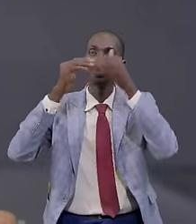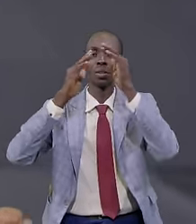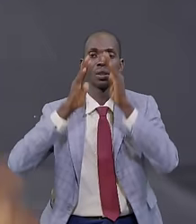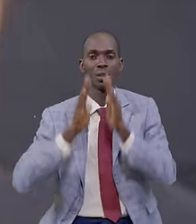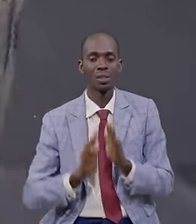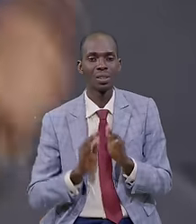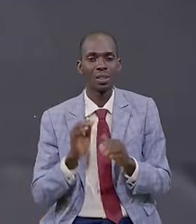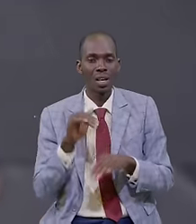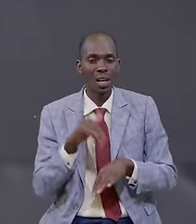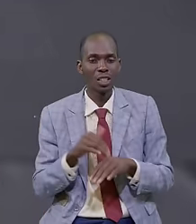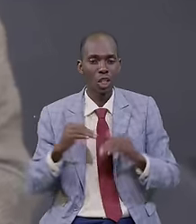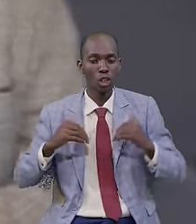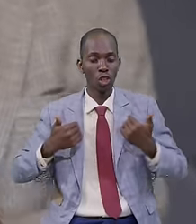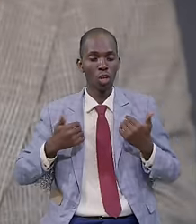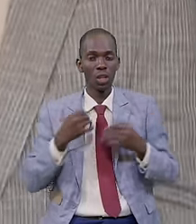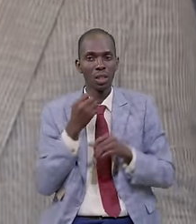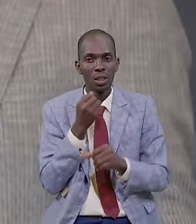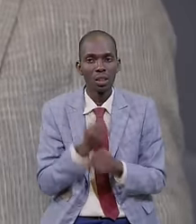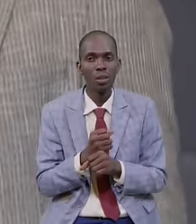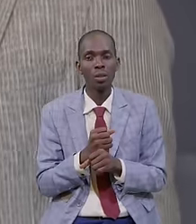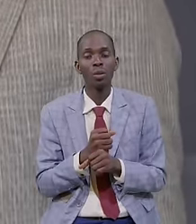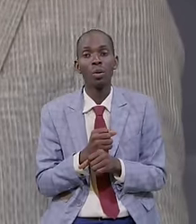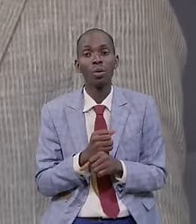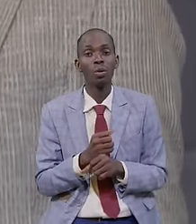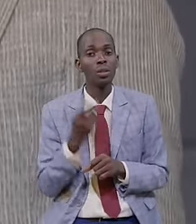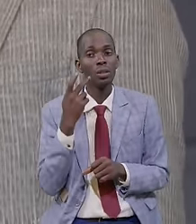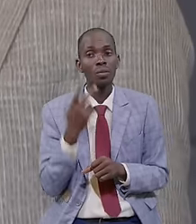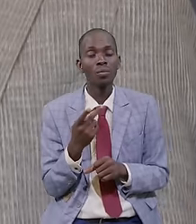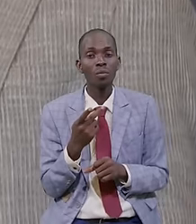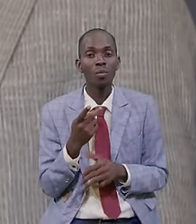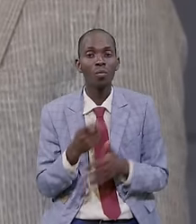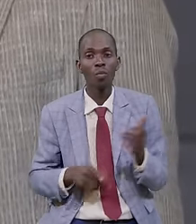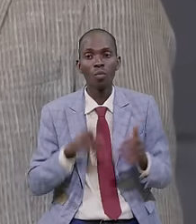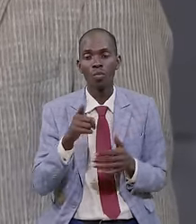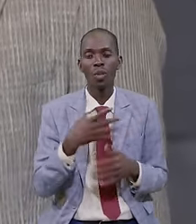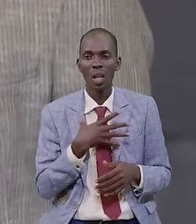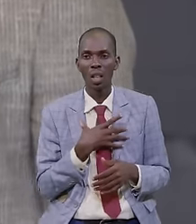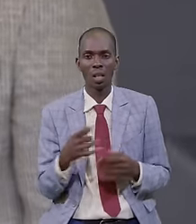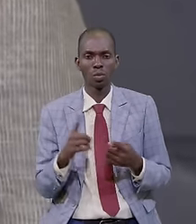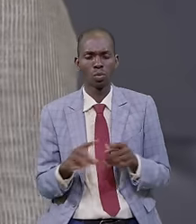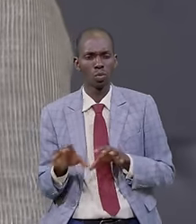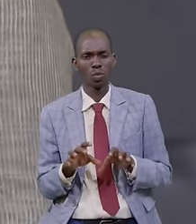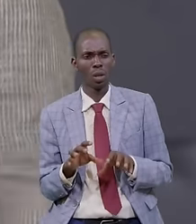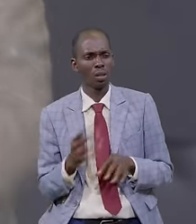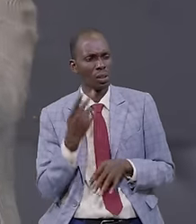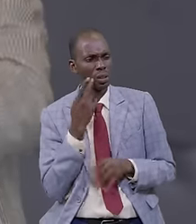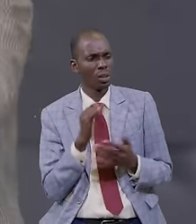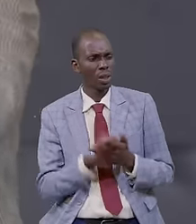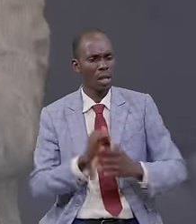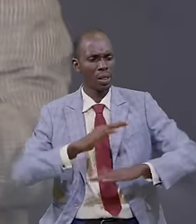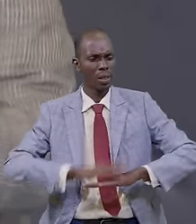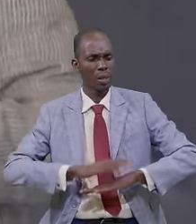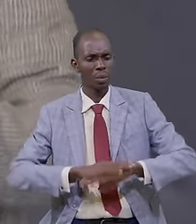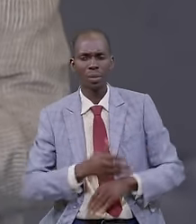life, what you like to do, you see anything, the table. Look at that table clock, and